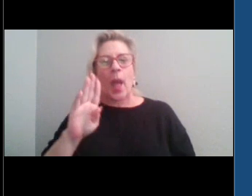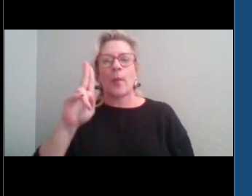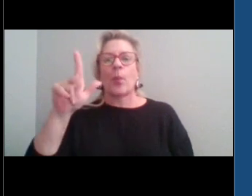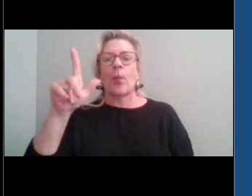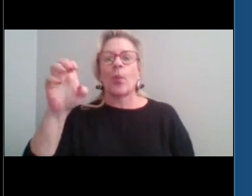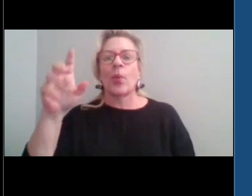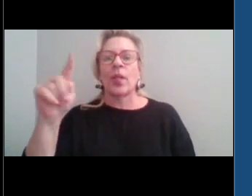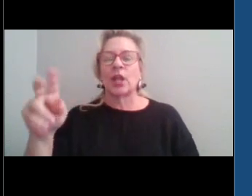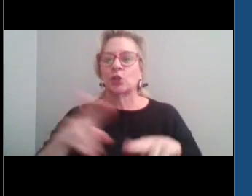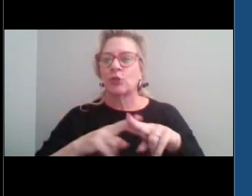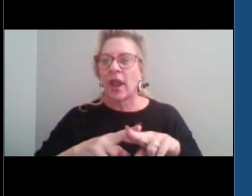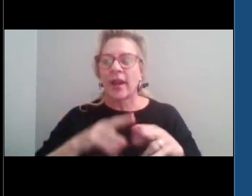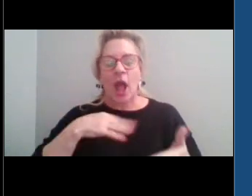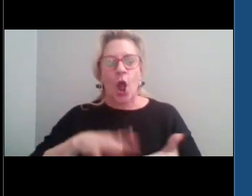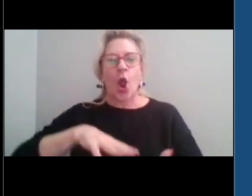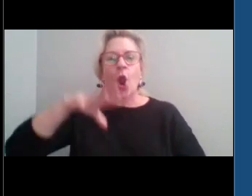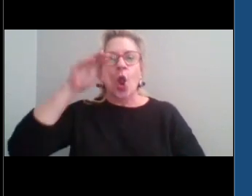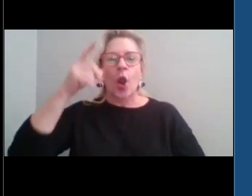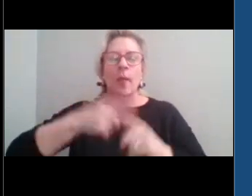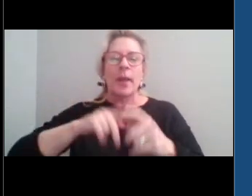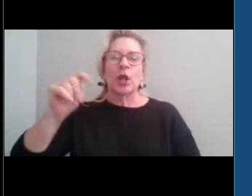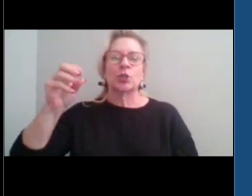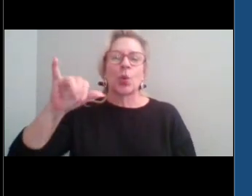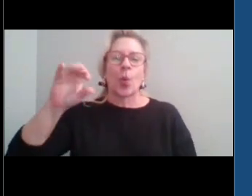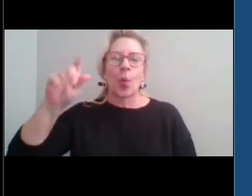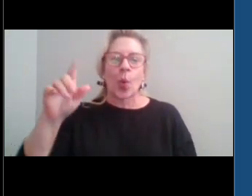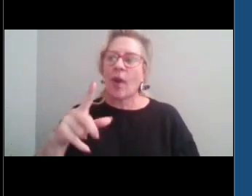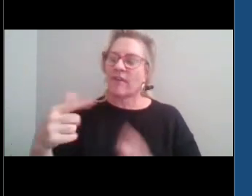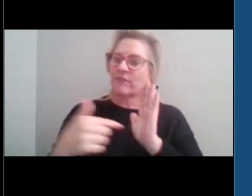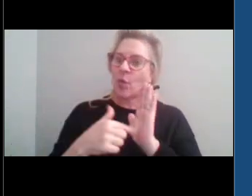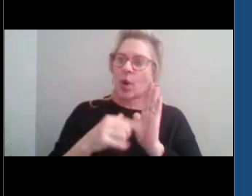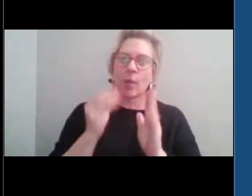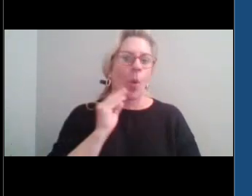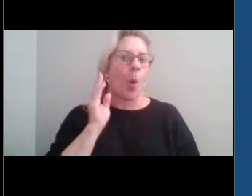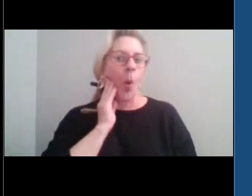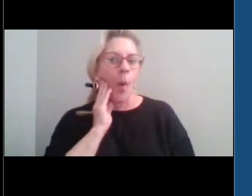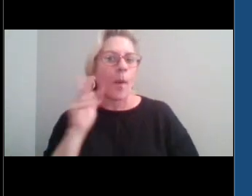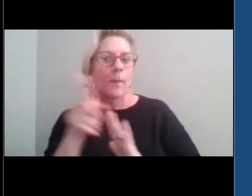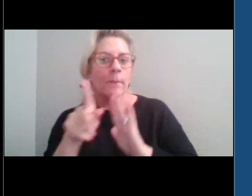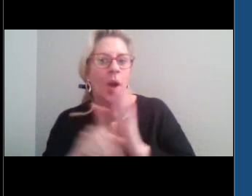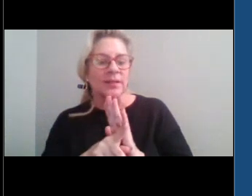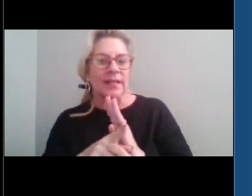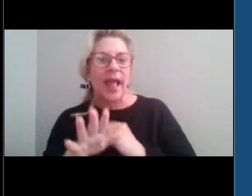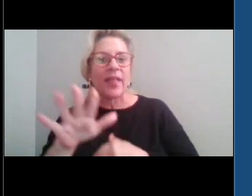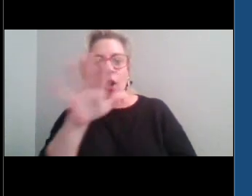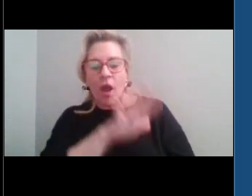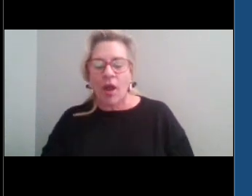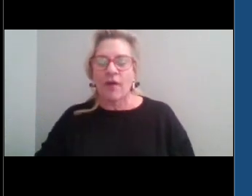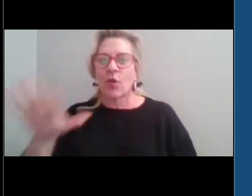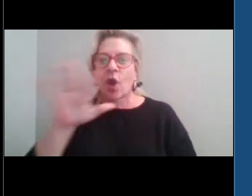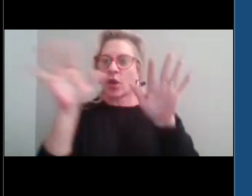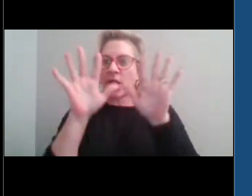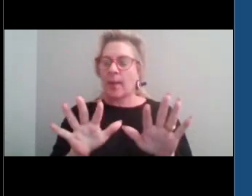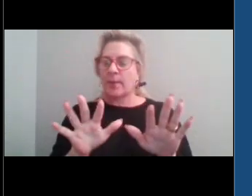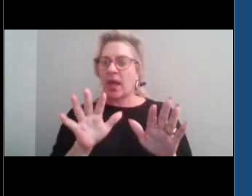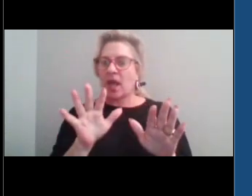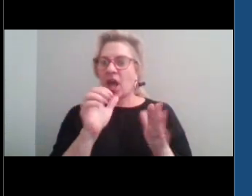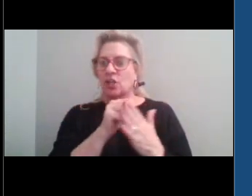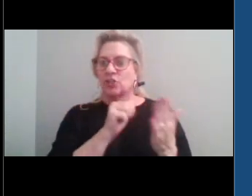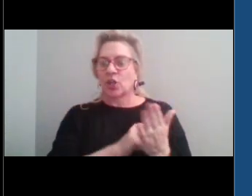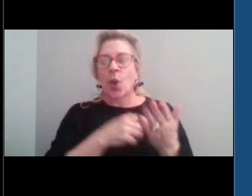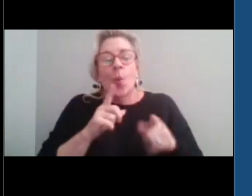system, and learn about Tokyo's affordable housing policies and Japan's overall climate agenda. While I was